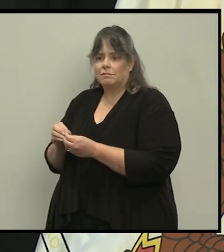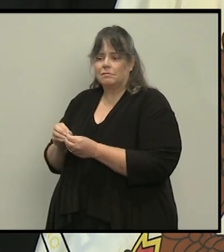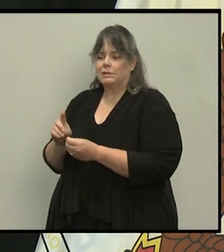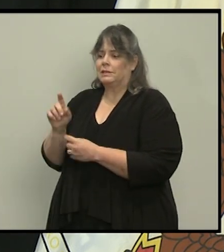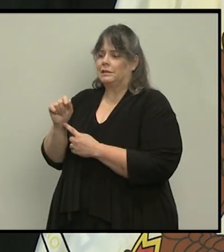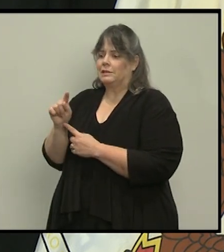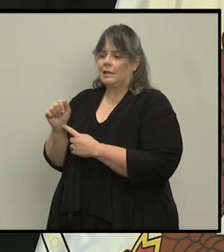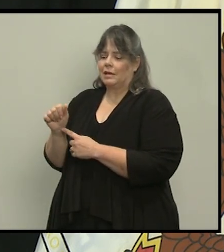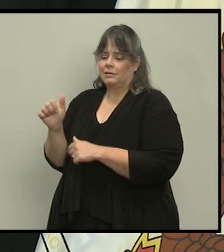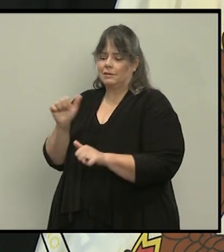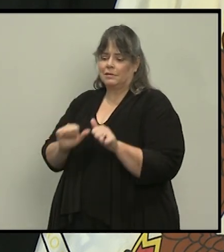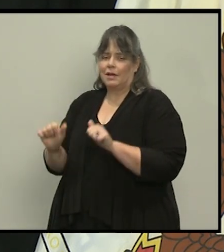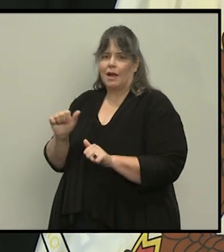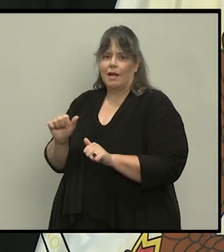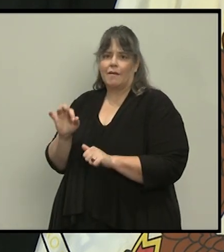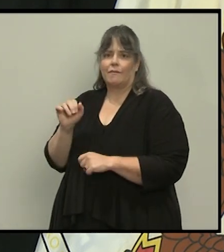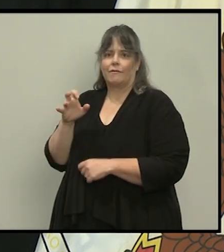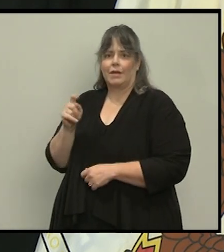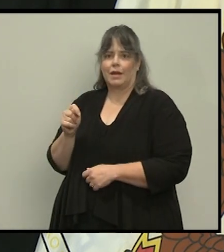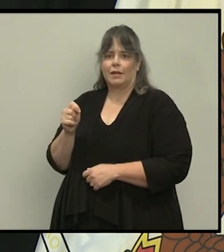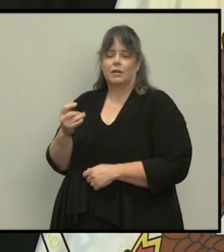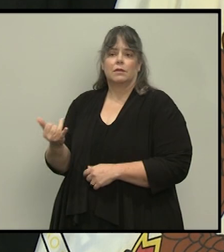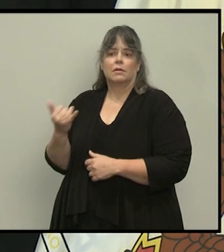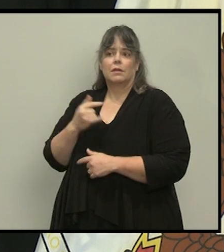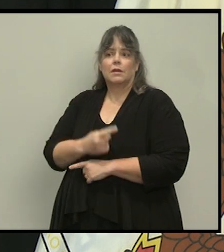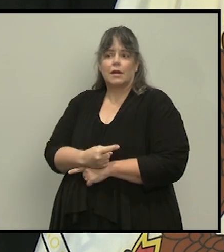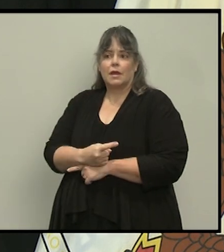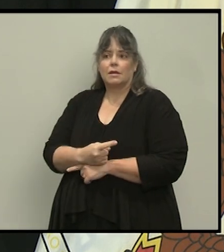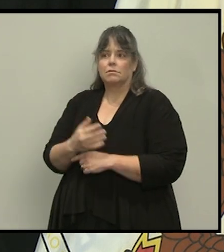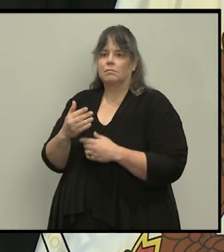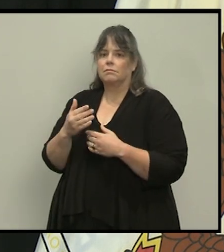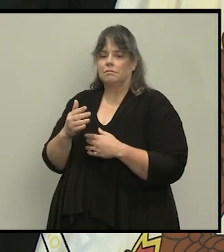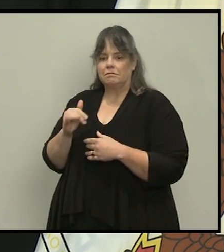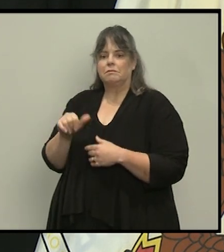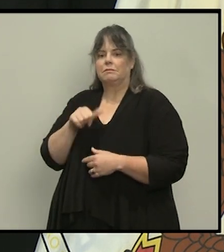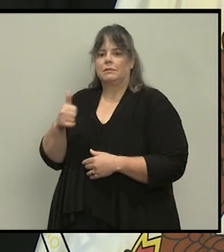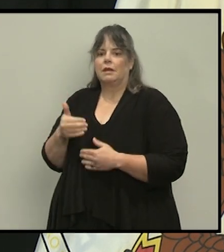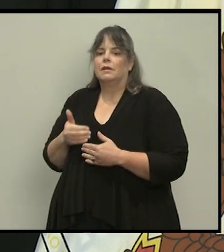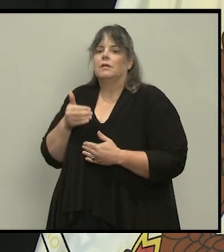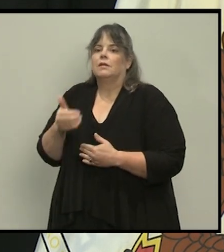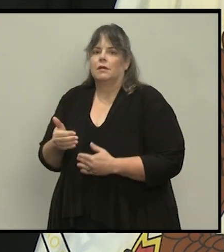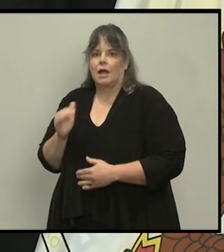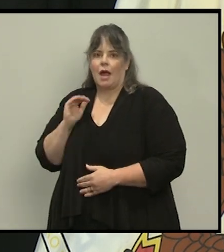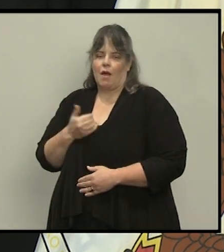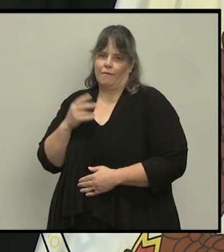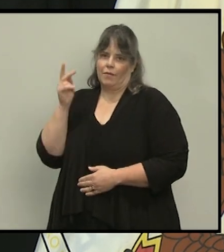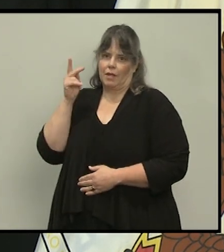response, and today is another step forward in that philosophy.